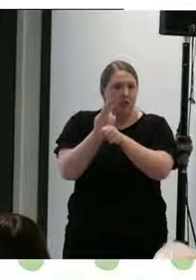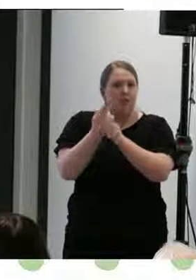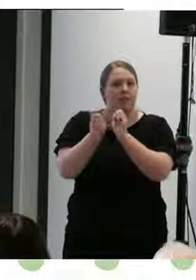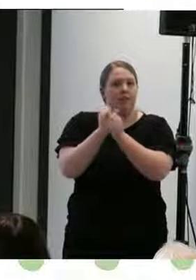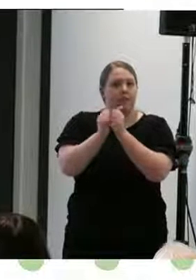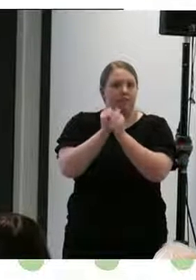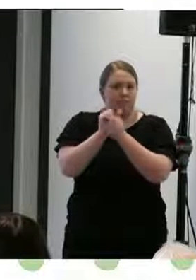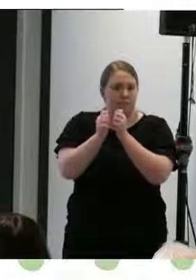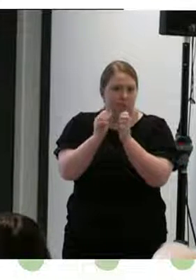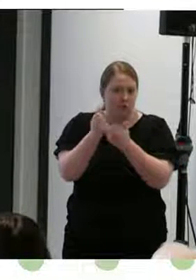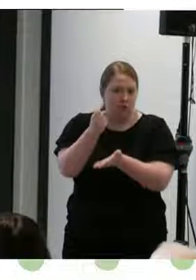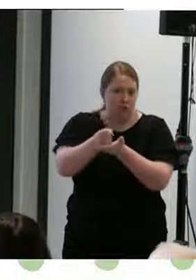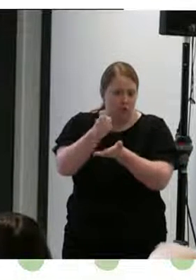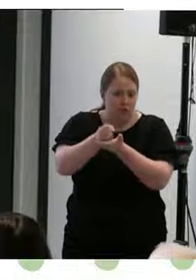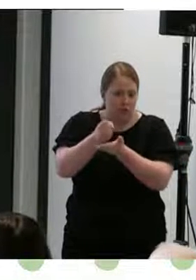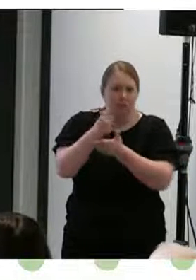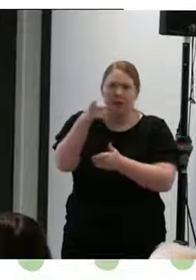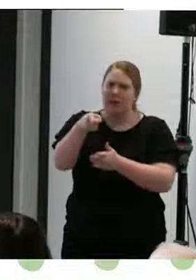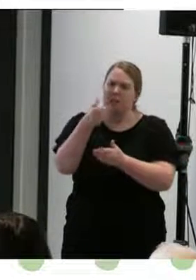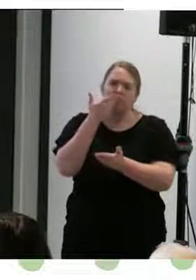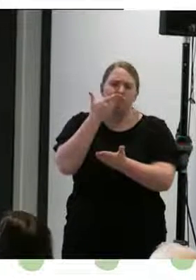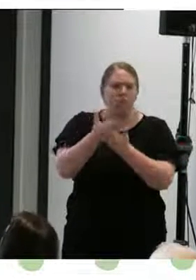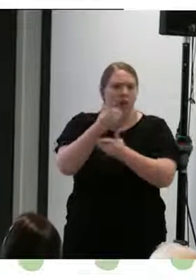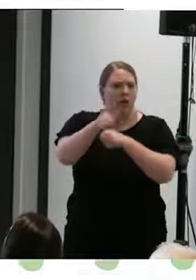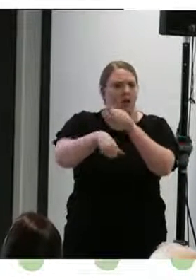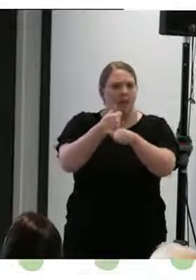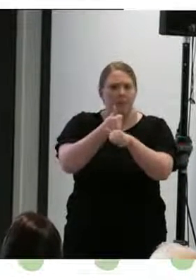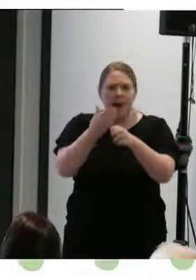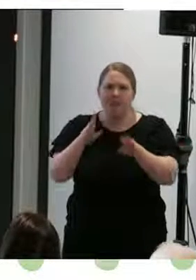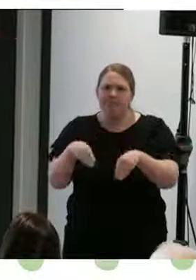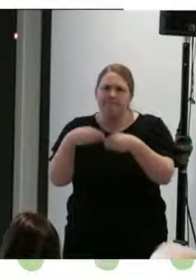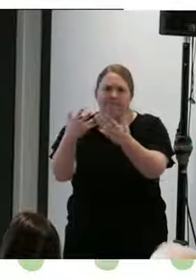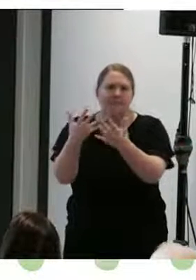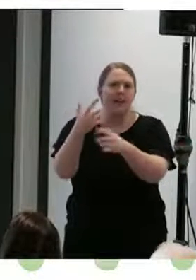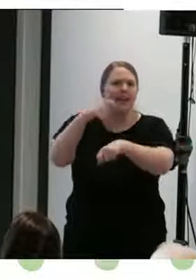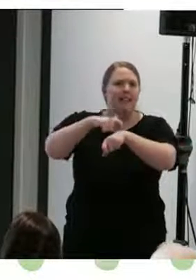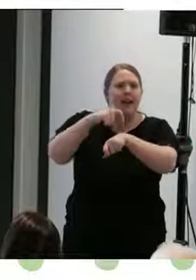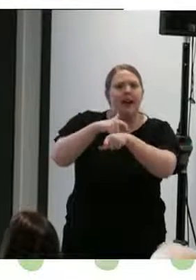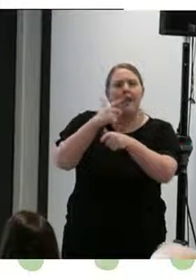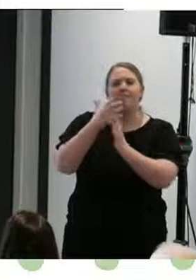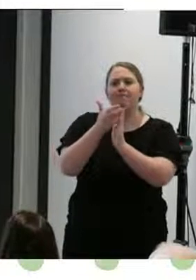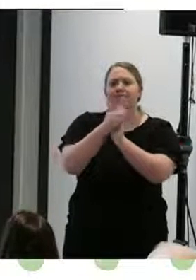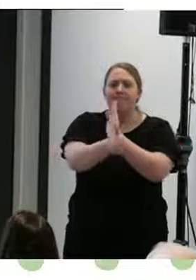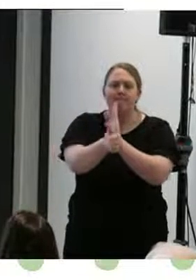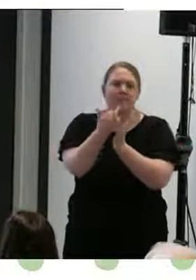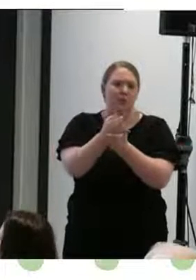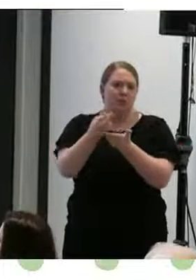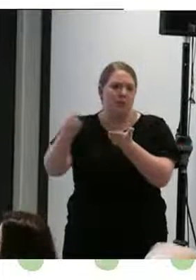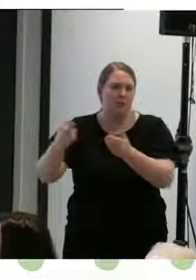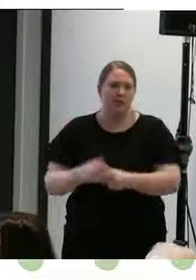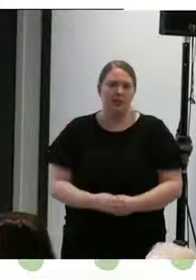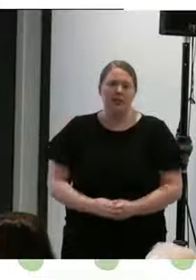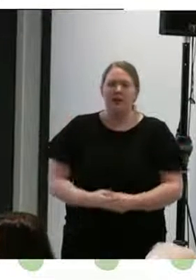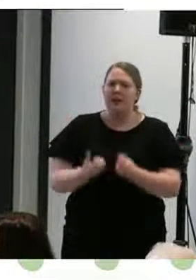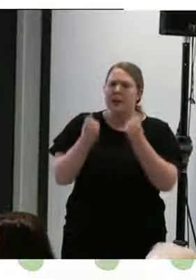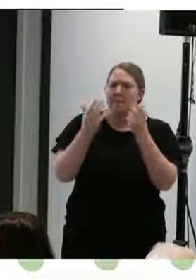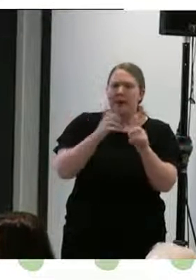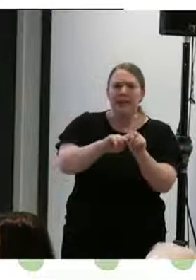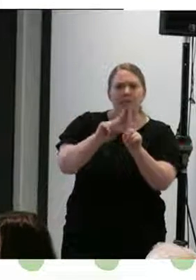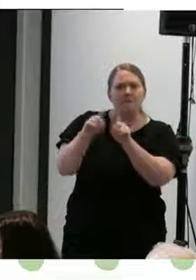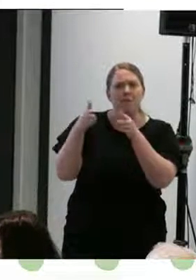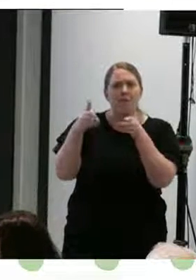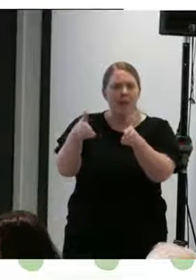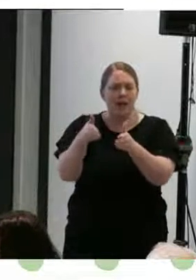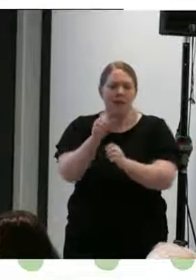epitome of an engaged alumnus, generously giving of his time, talents, and resources. In multiple ways, the Sussman Theater, the